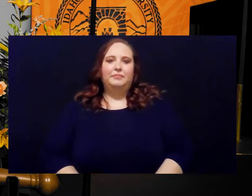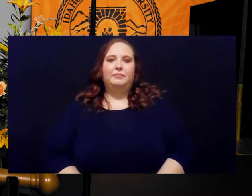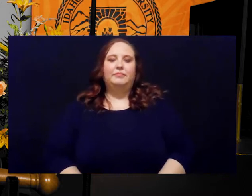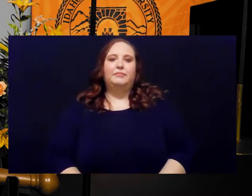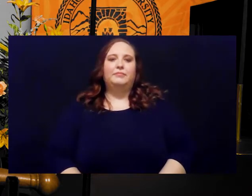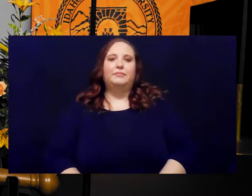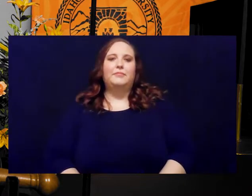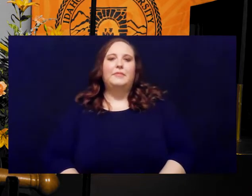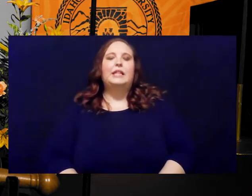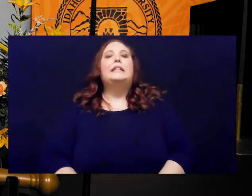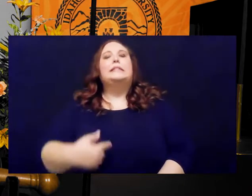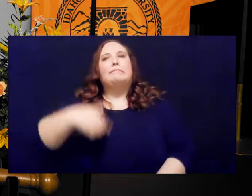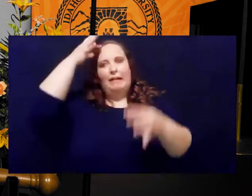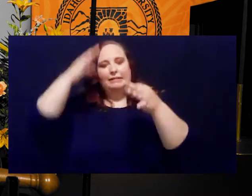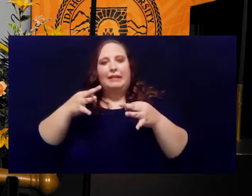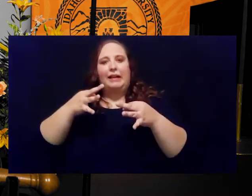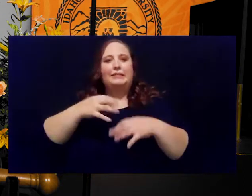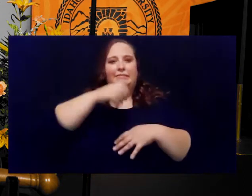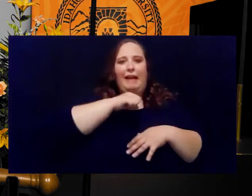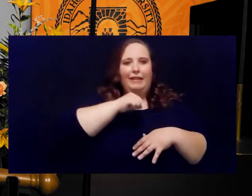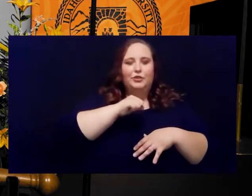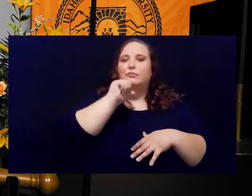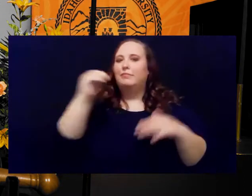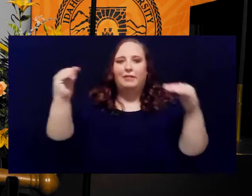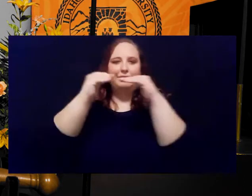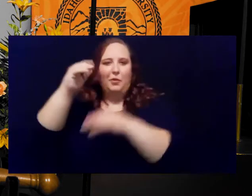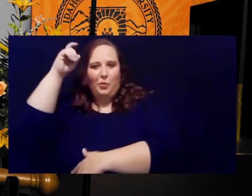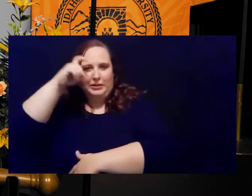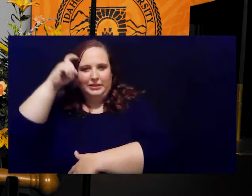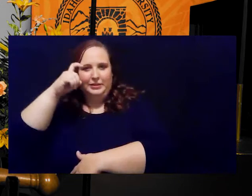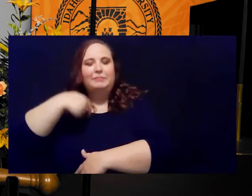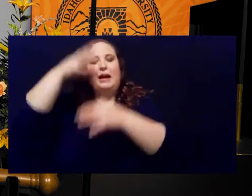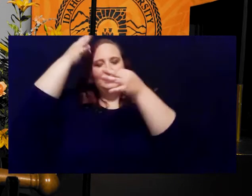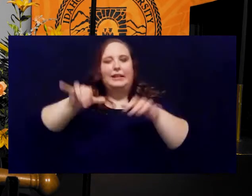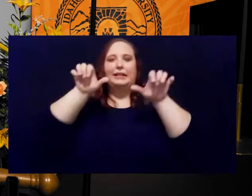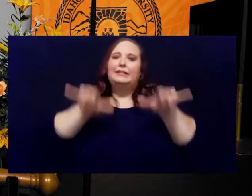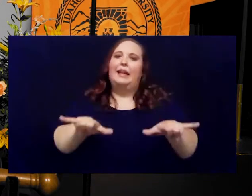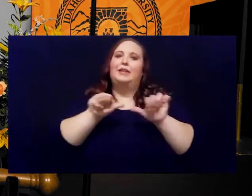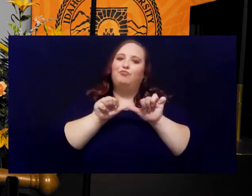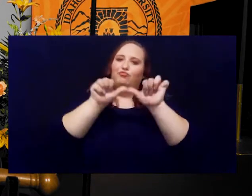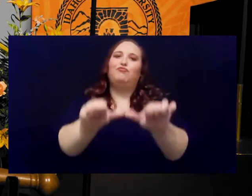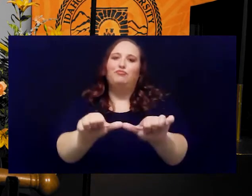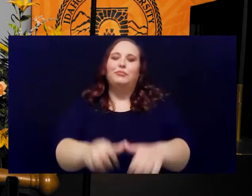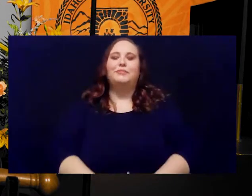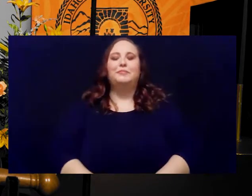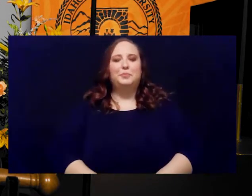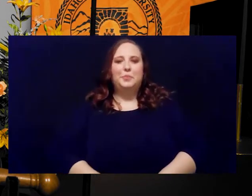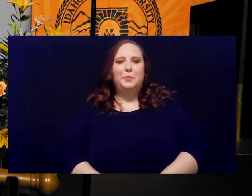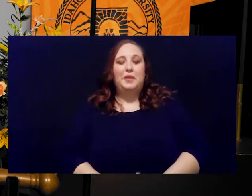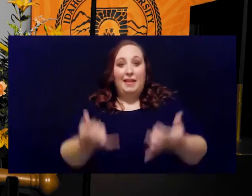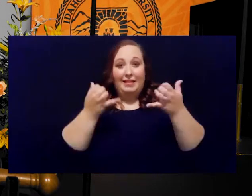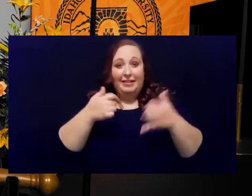midlife. Yet determining that older does not equate wiser, I decided to stay and pursue